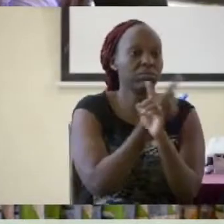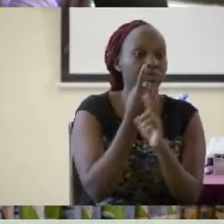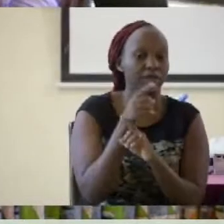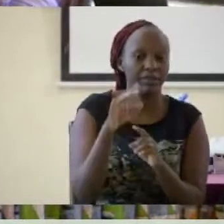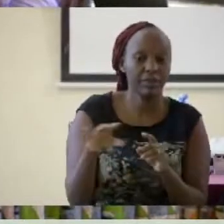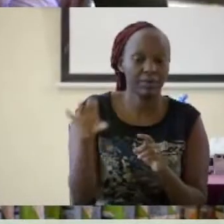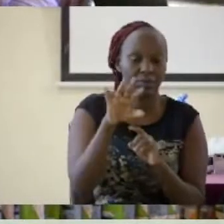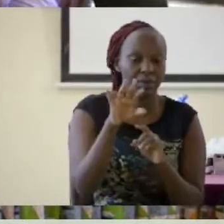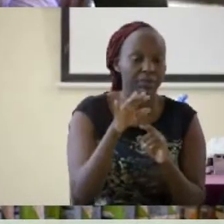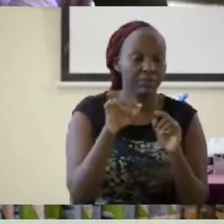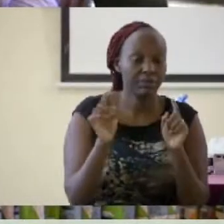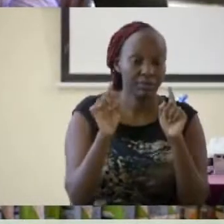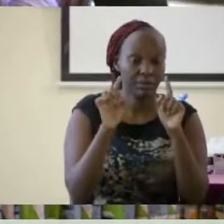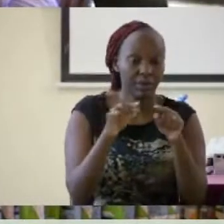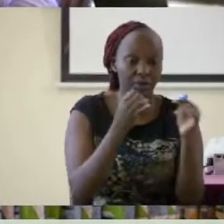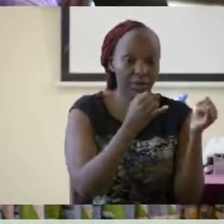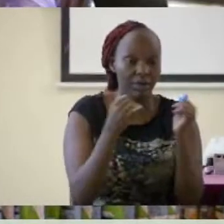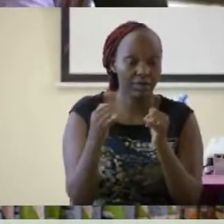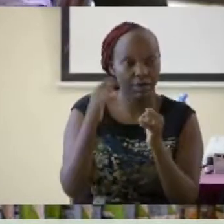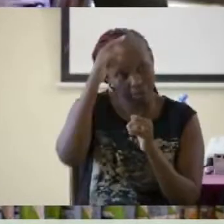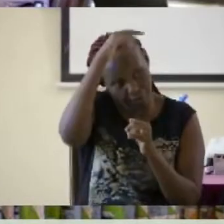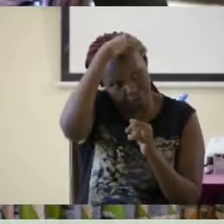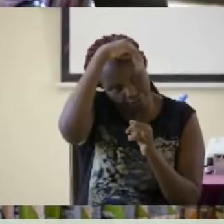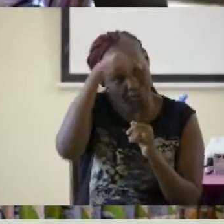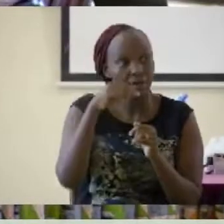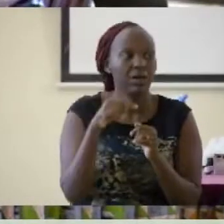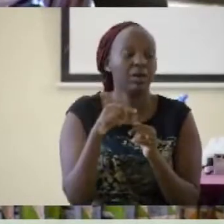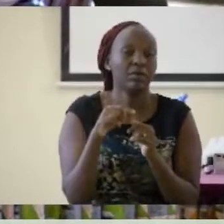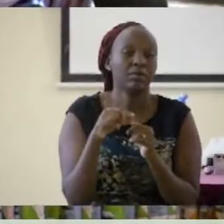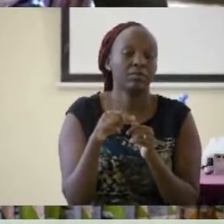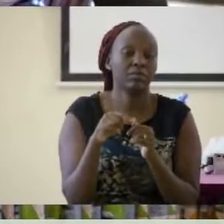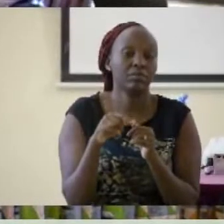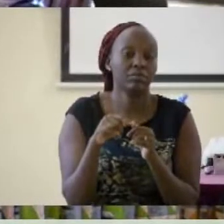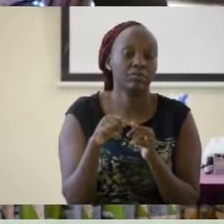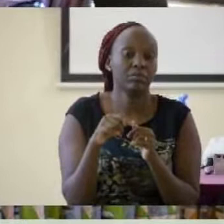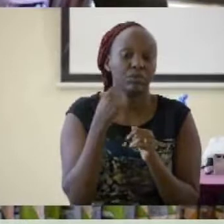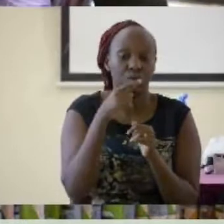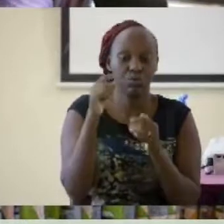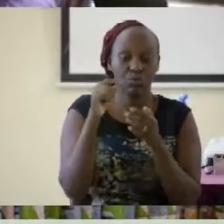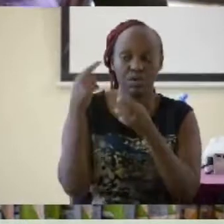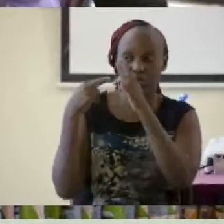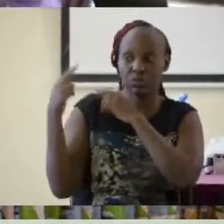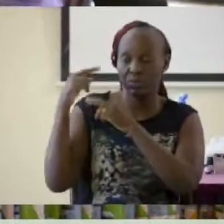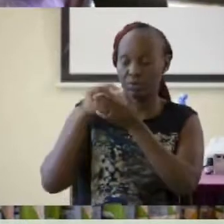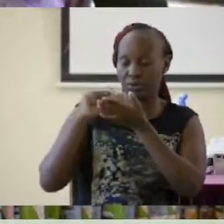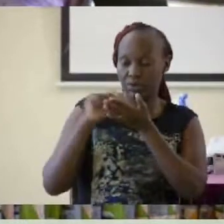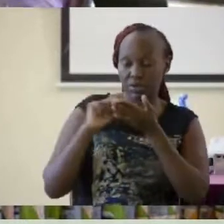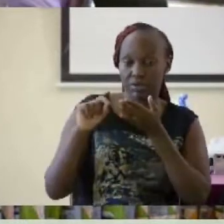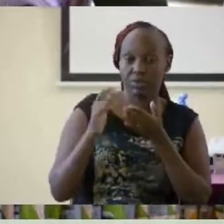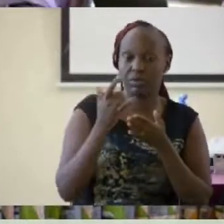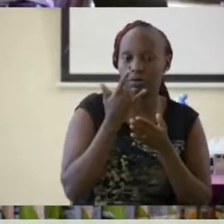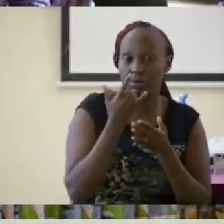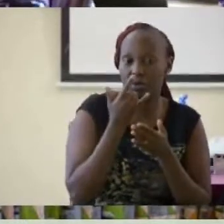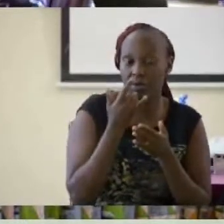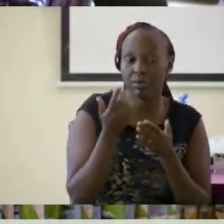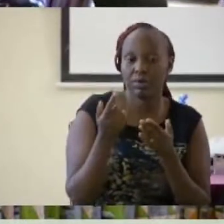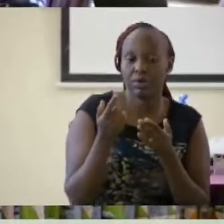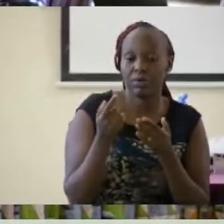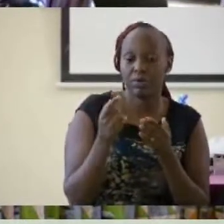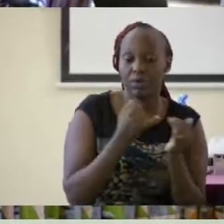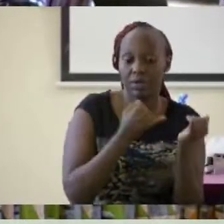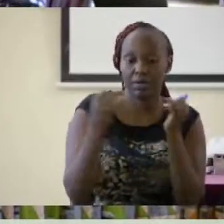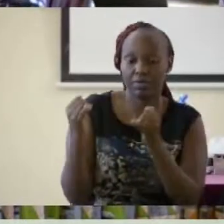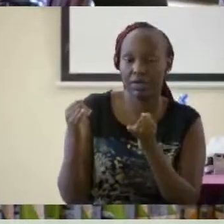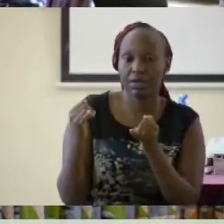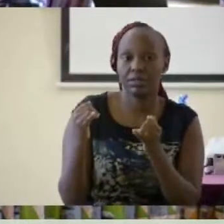areas. We invited Professor Bethuel Ogot, a historian who's written on the Luo. We invited the late Professor